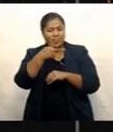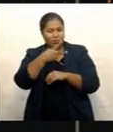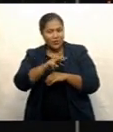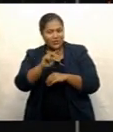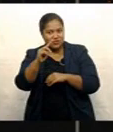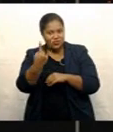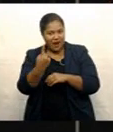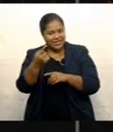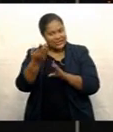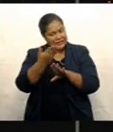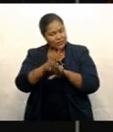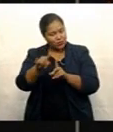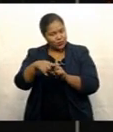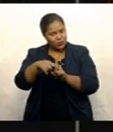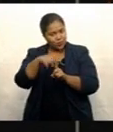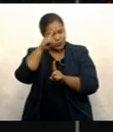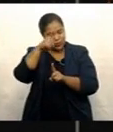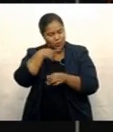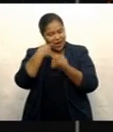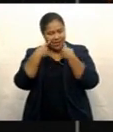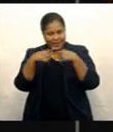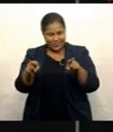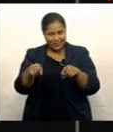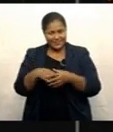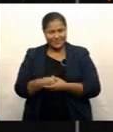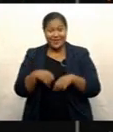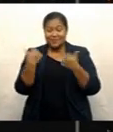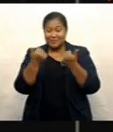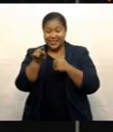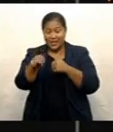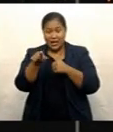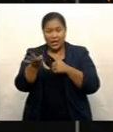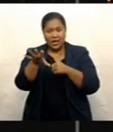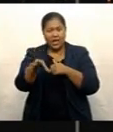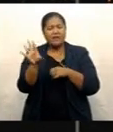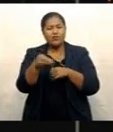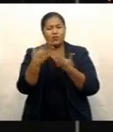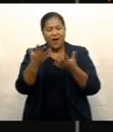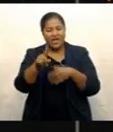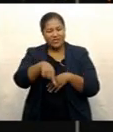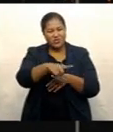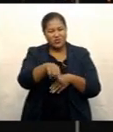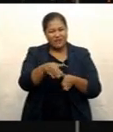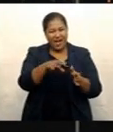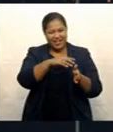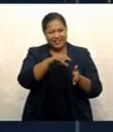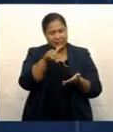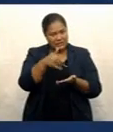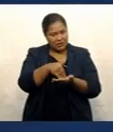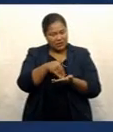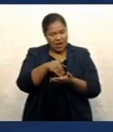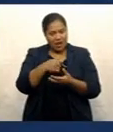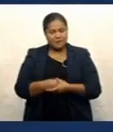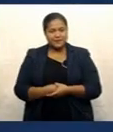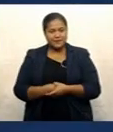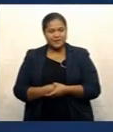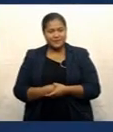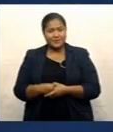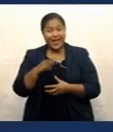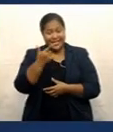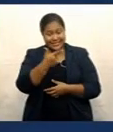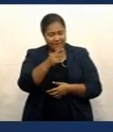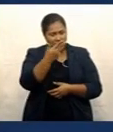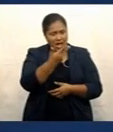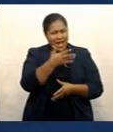121 new infections announced. The majority of new infections are in the Central Division. There were 78